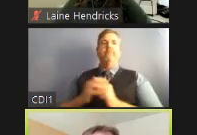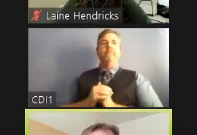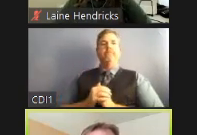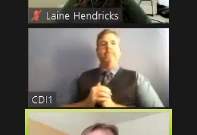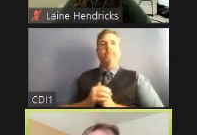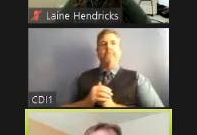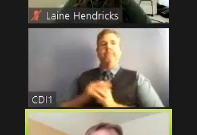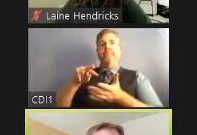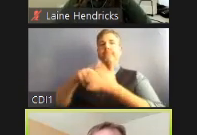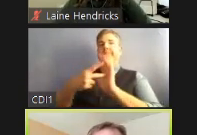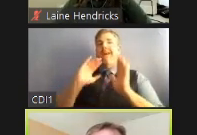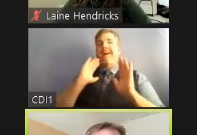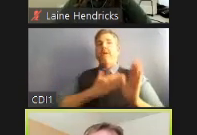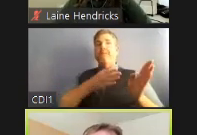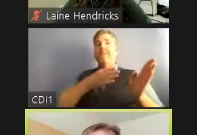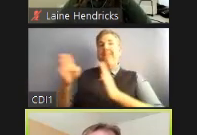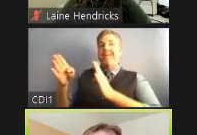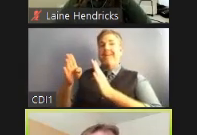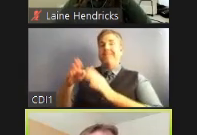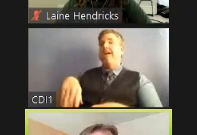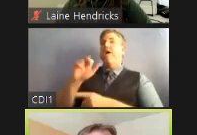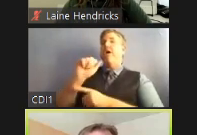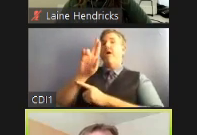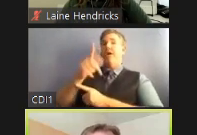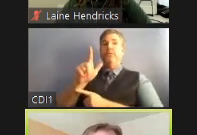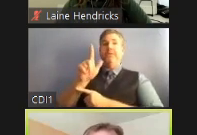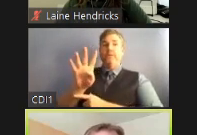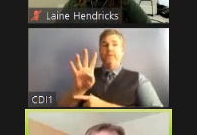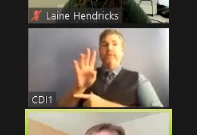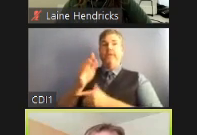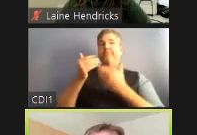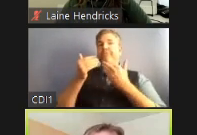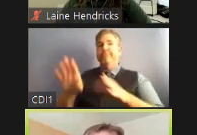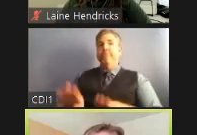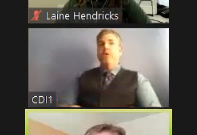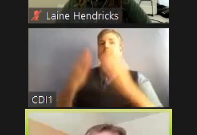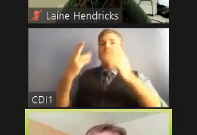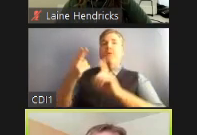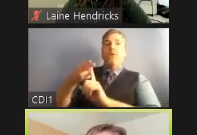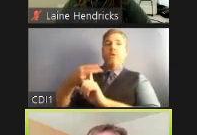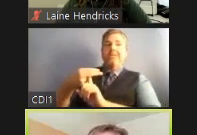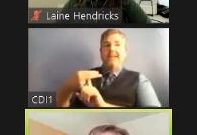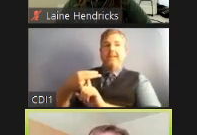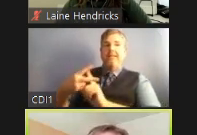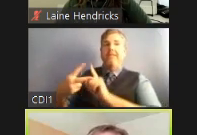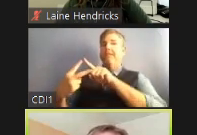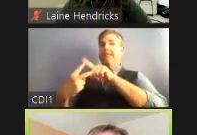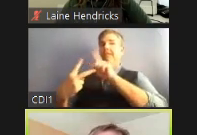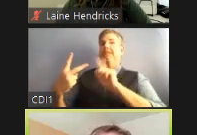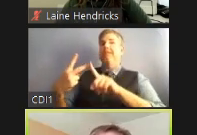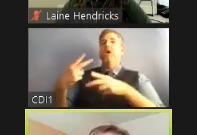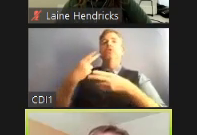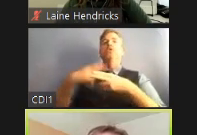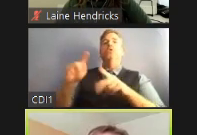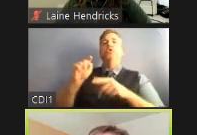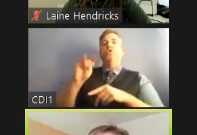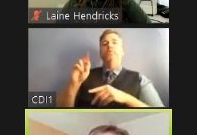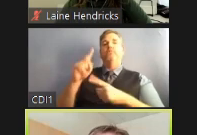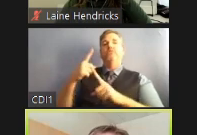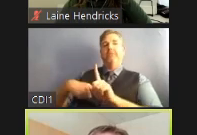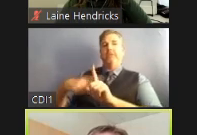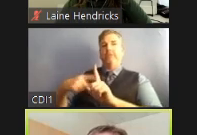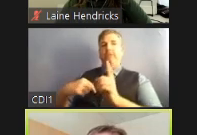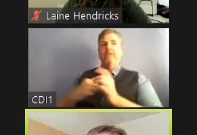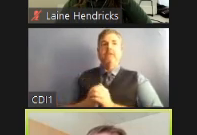24th to move forward with hotels and short-term rentals, as long as the countywide incidence is below 200 cases